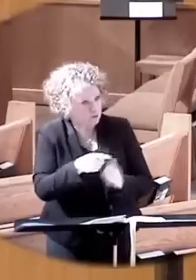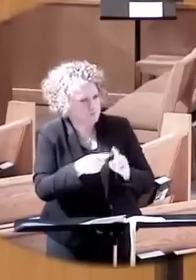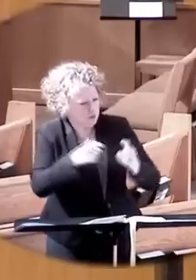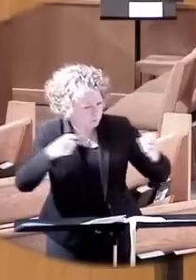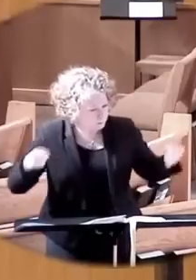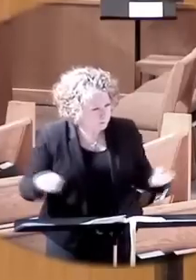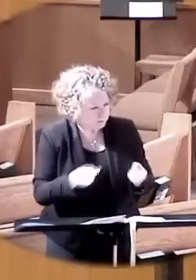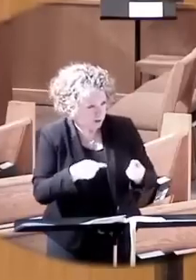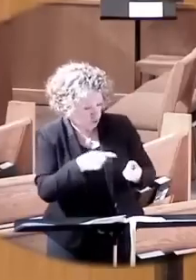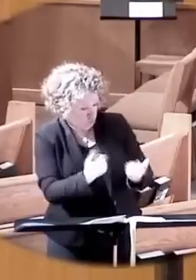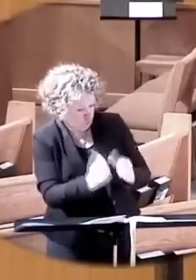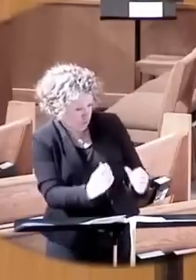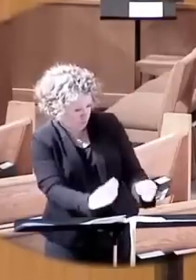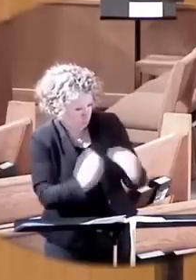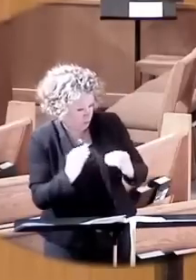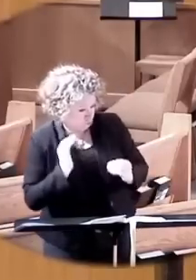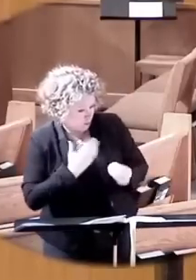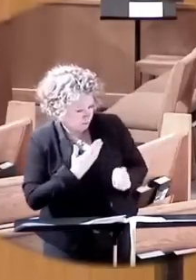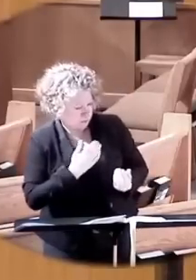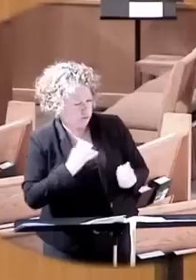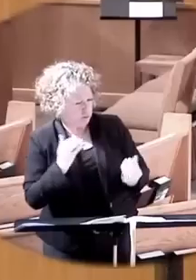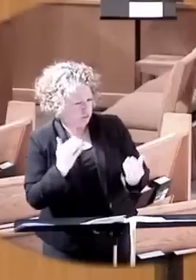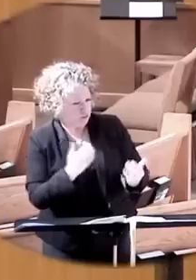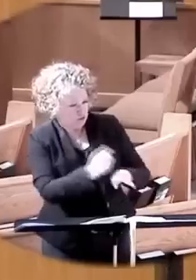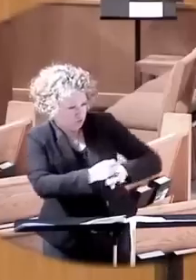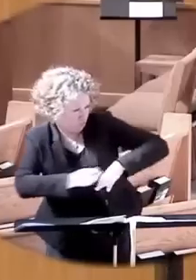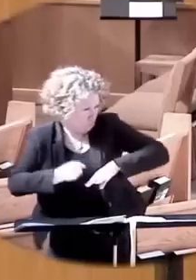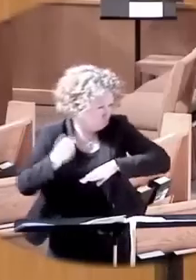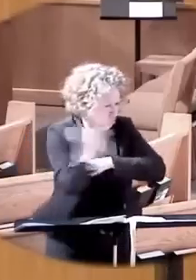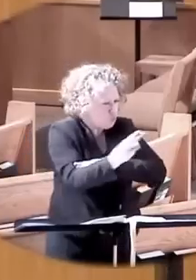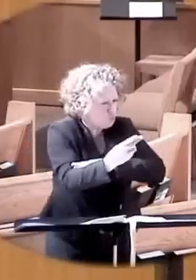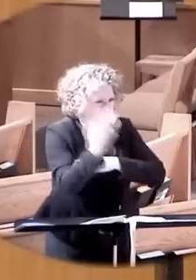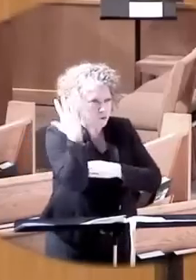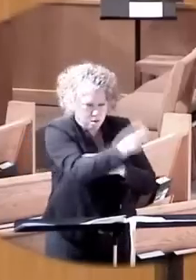teach us?" Then they threw him out.